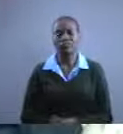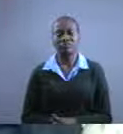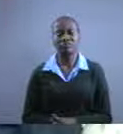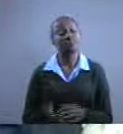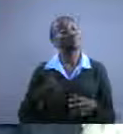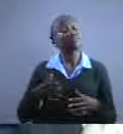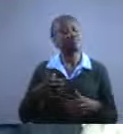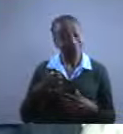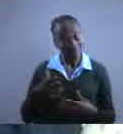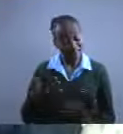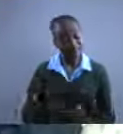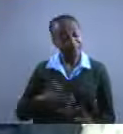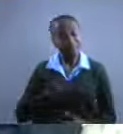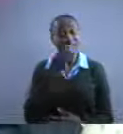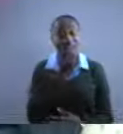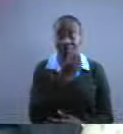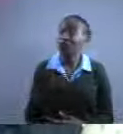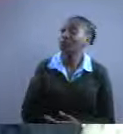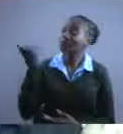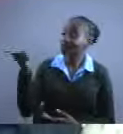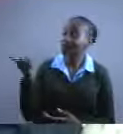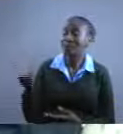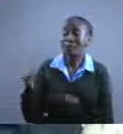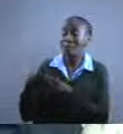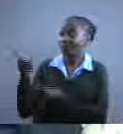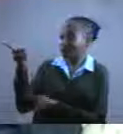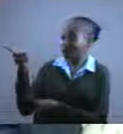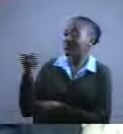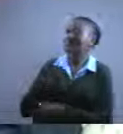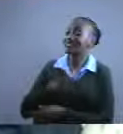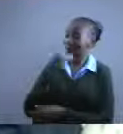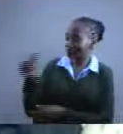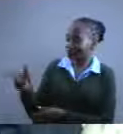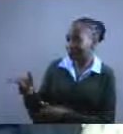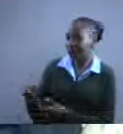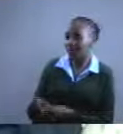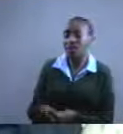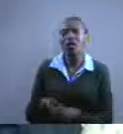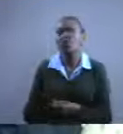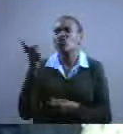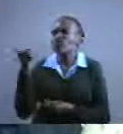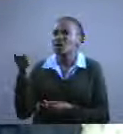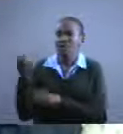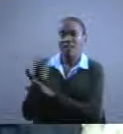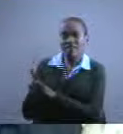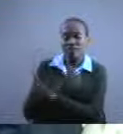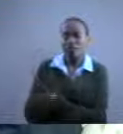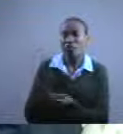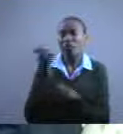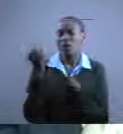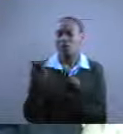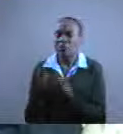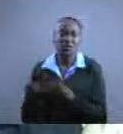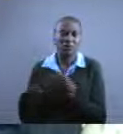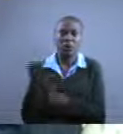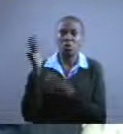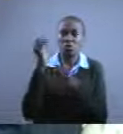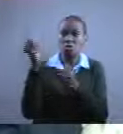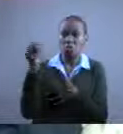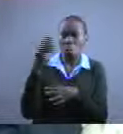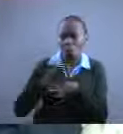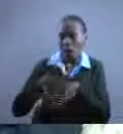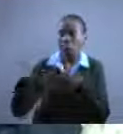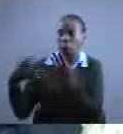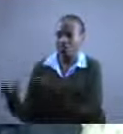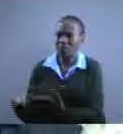Let me say to the Honourable Marcela that the numbers you raise on unemployment are outrageous.